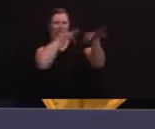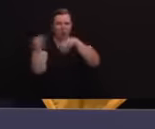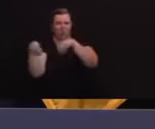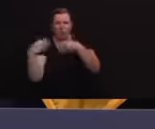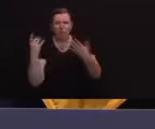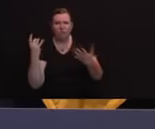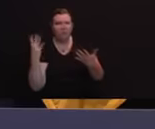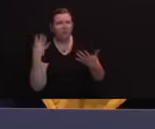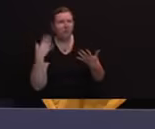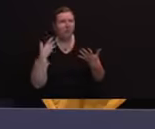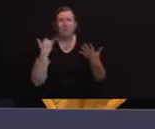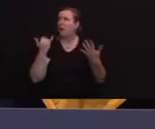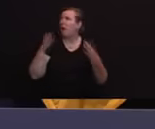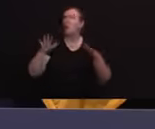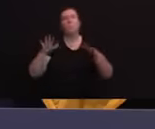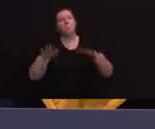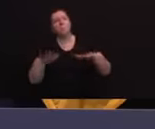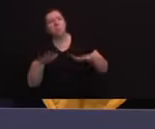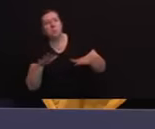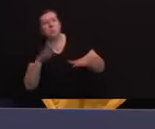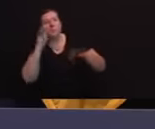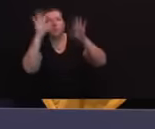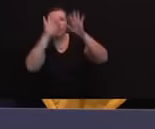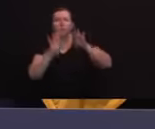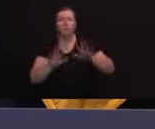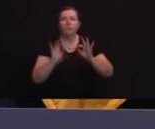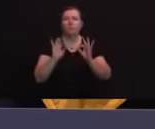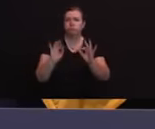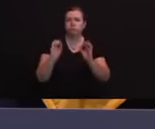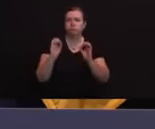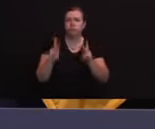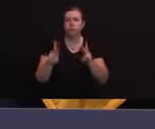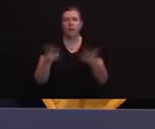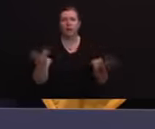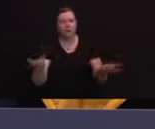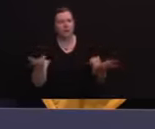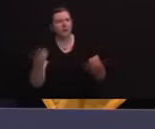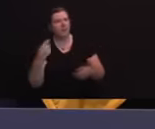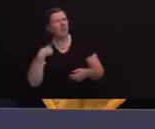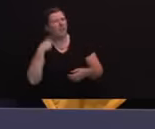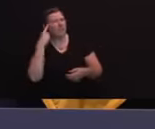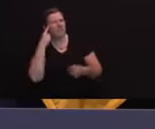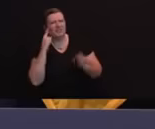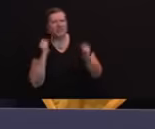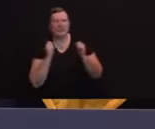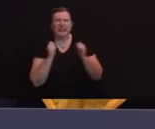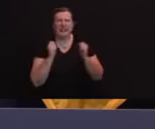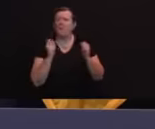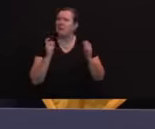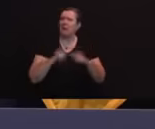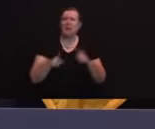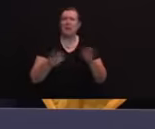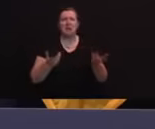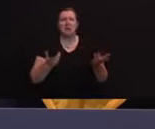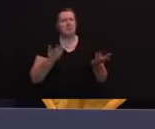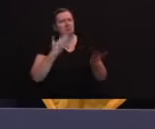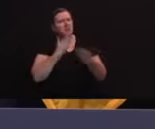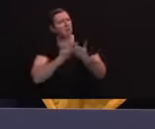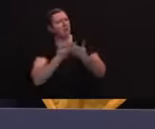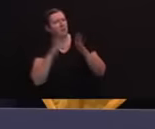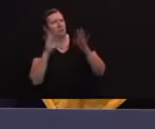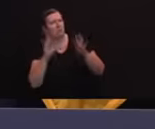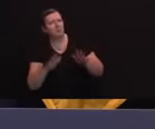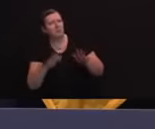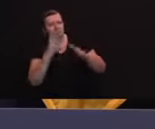a little bit. Would love to get a sense of the outages. And also, I think it's chilly, but we got some decent weather ahead of us. And I would just, back